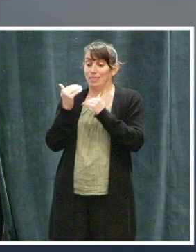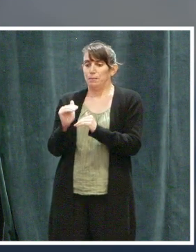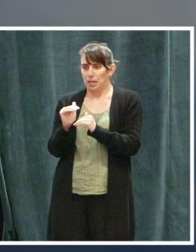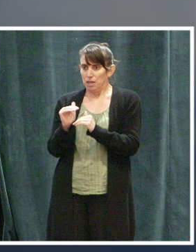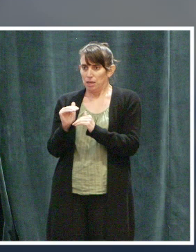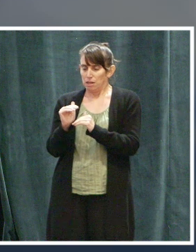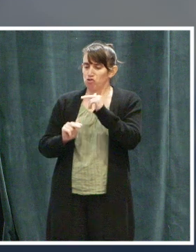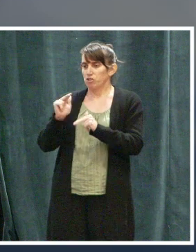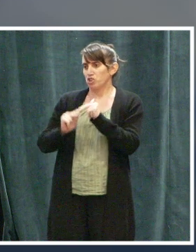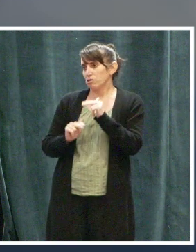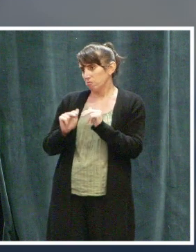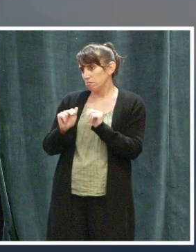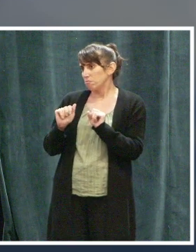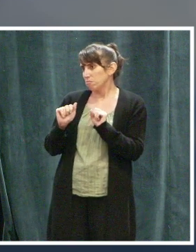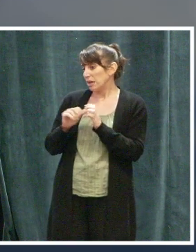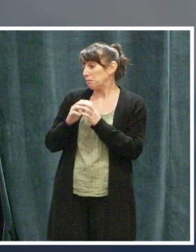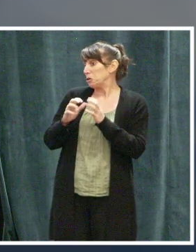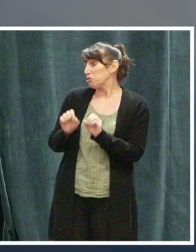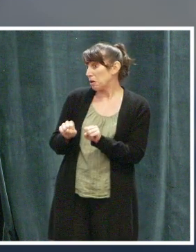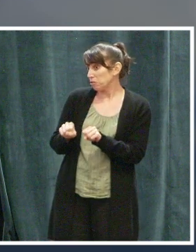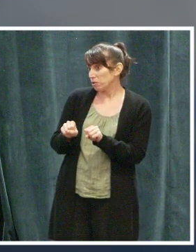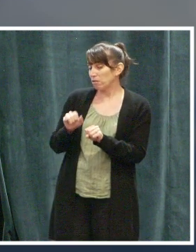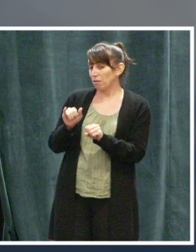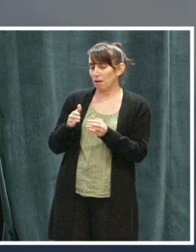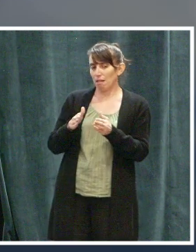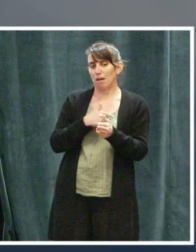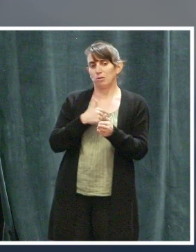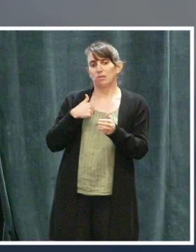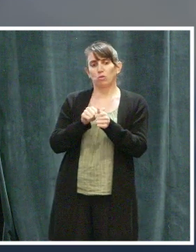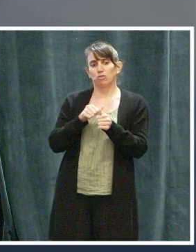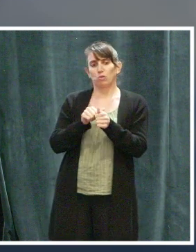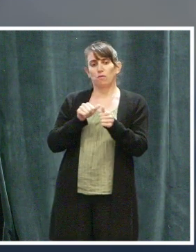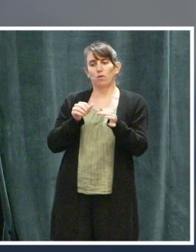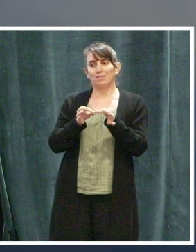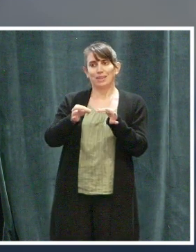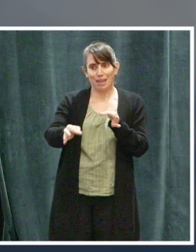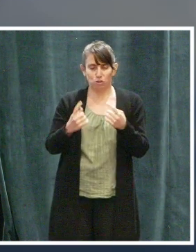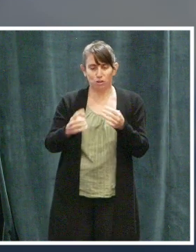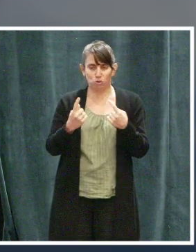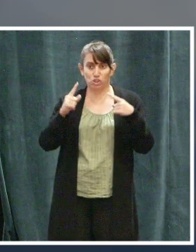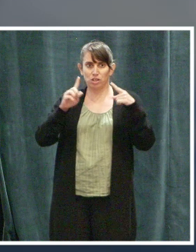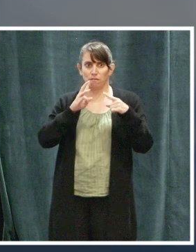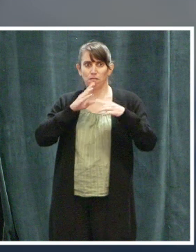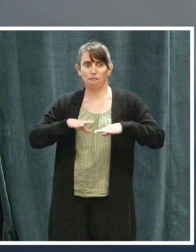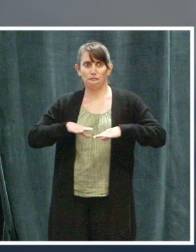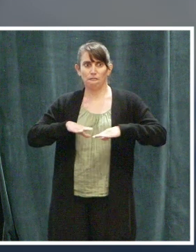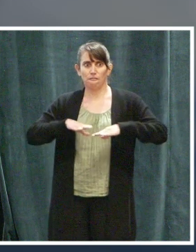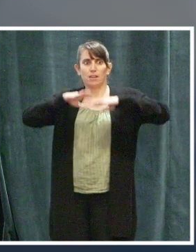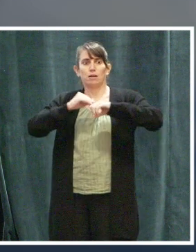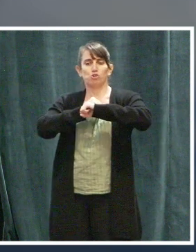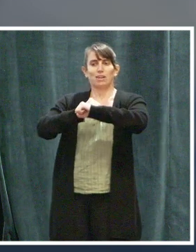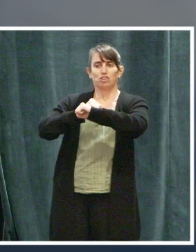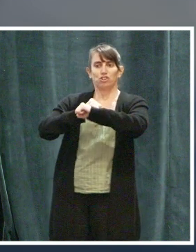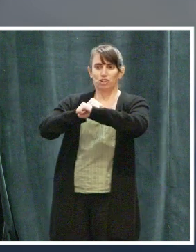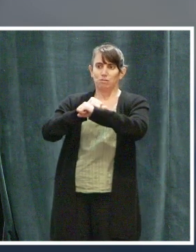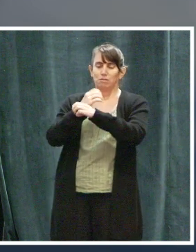that allows us to avoid delay in achieving the flood protection that we're trying to achieve.